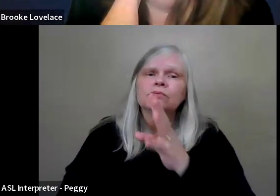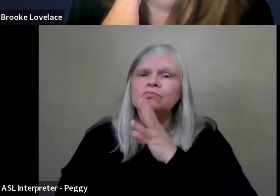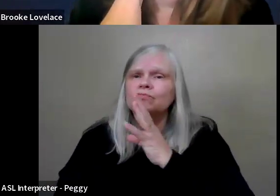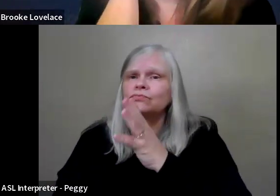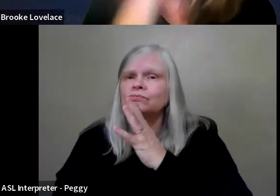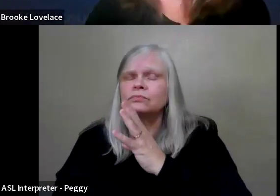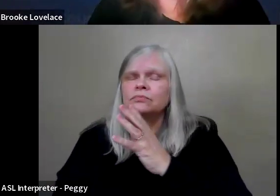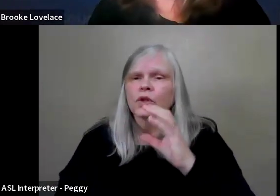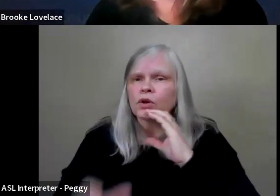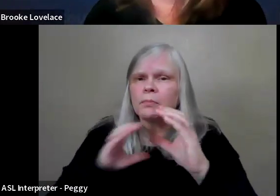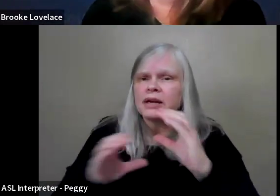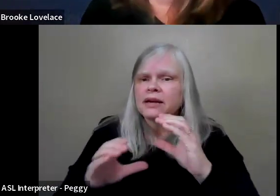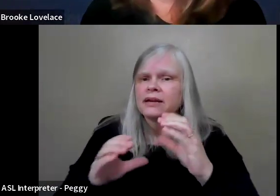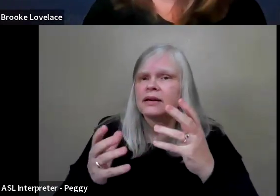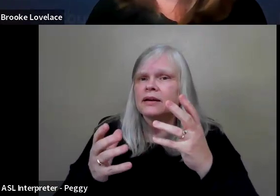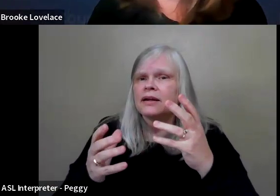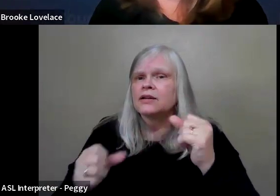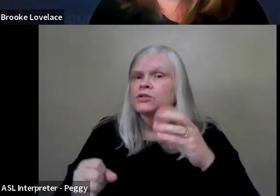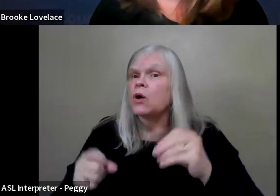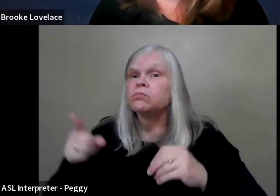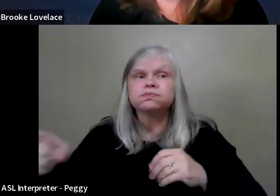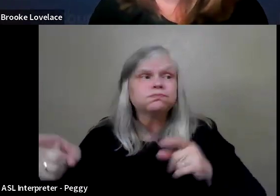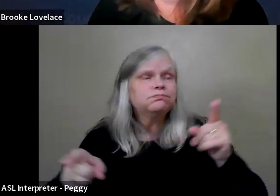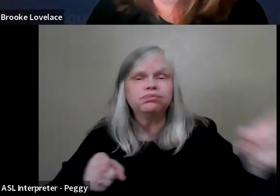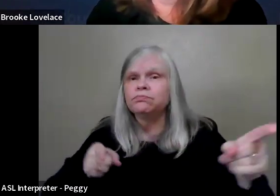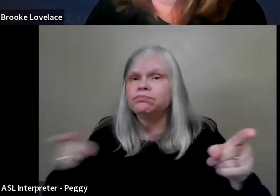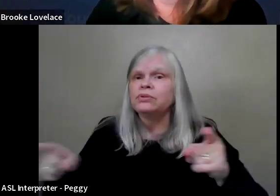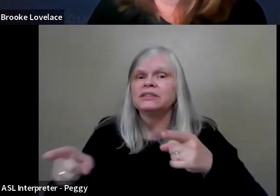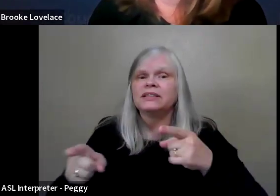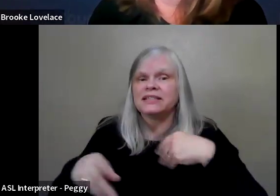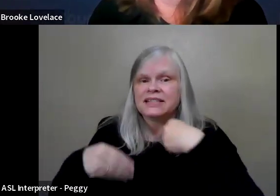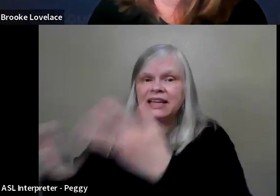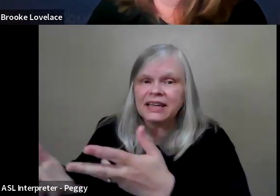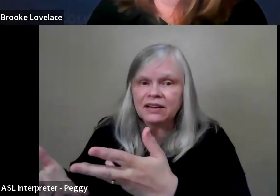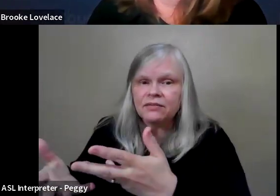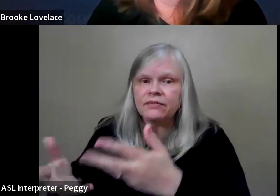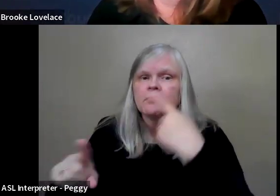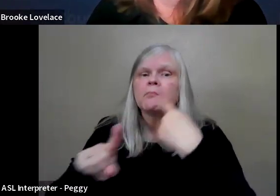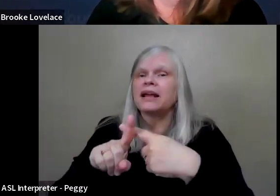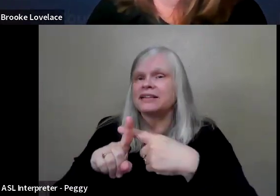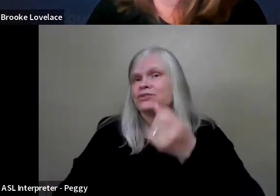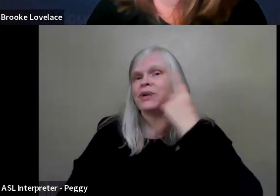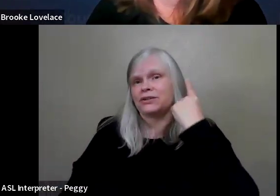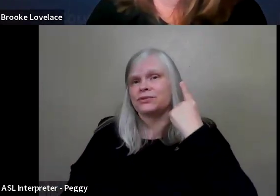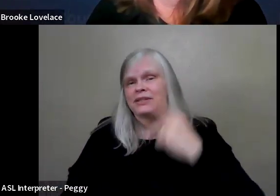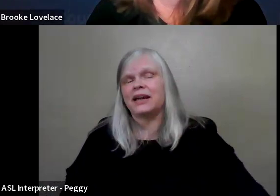but nonverbal communication is easier for them to both give and to understand.